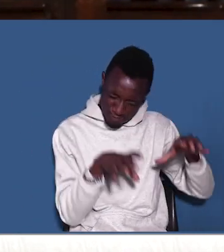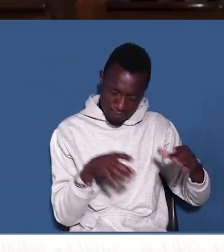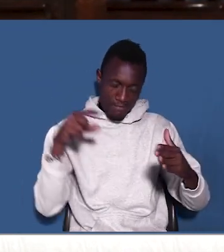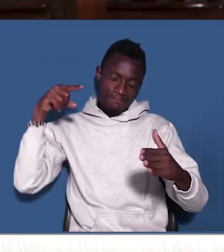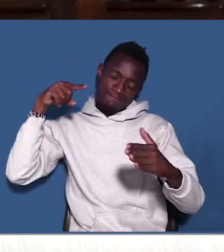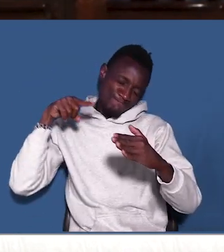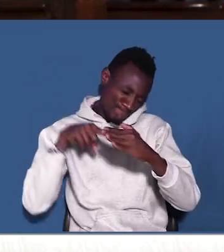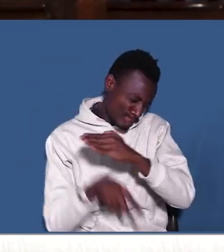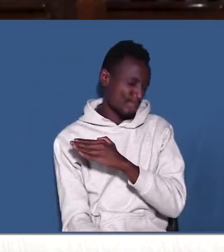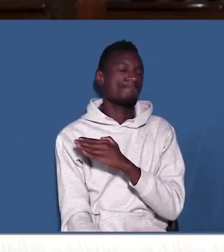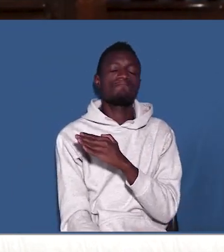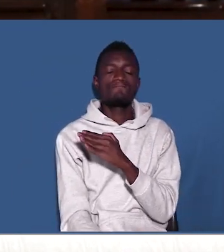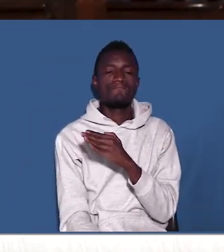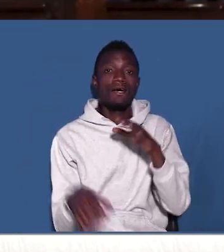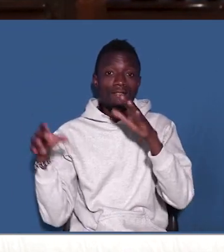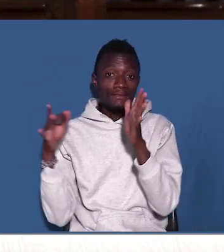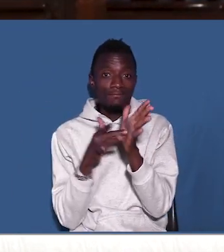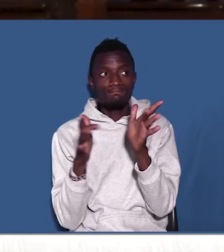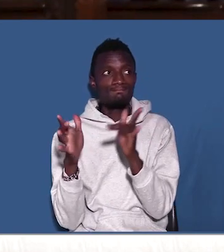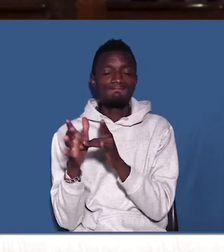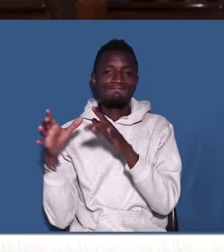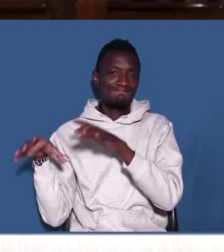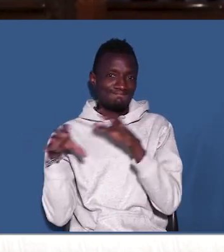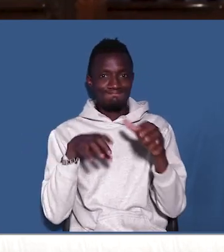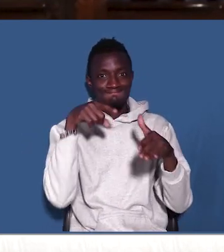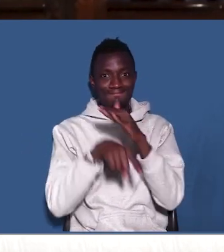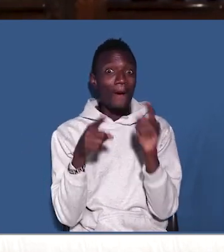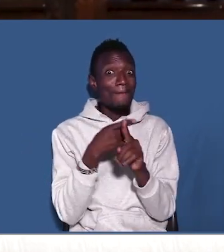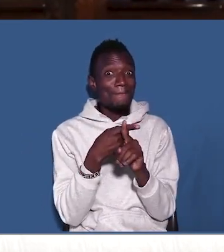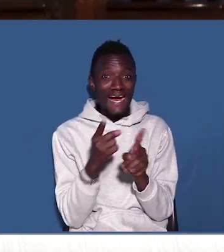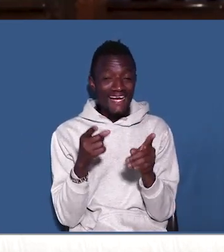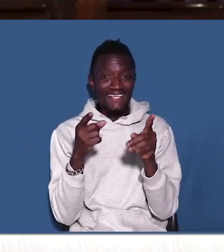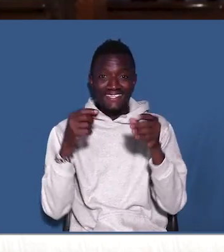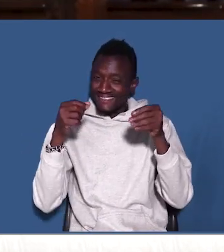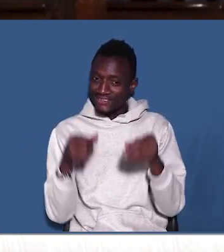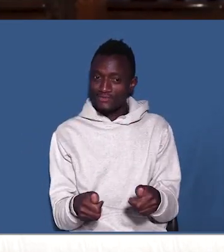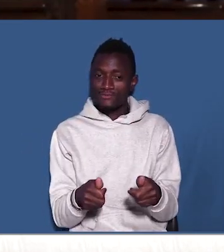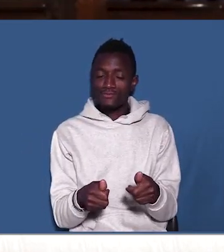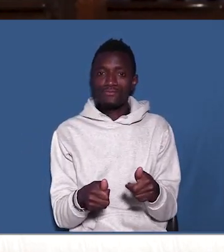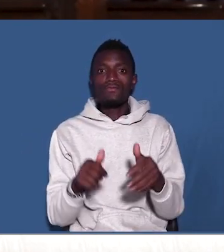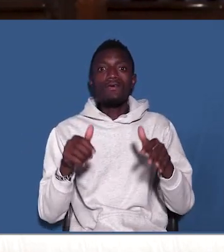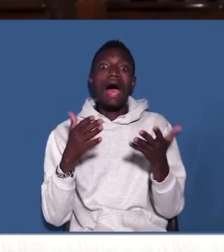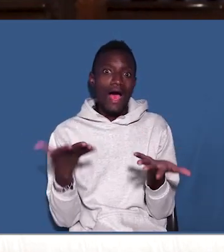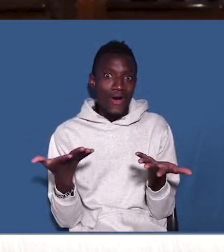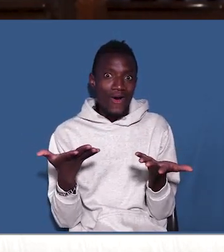not overcome by it. He came through it, and he triumphed in it.